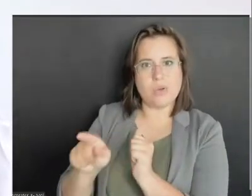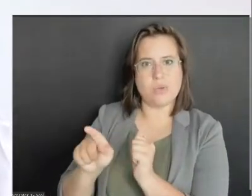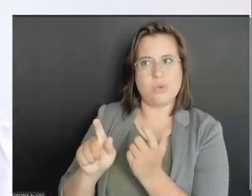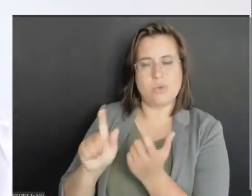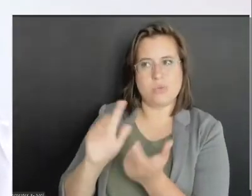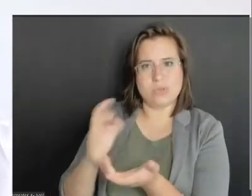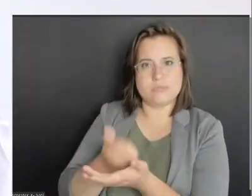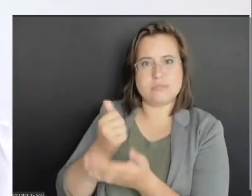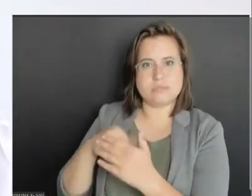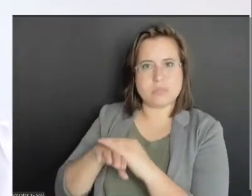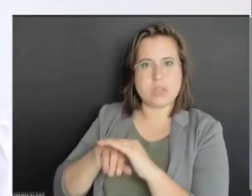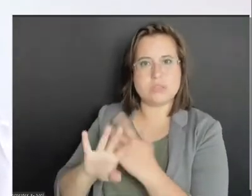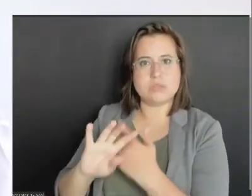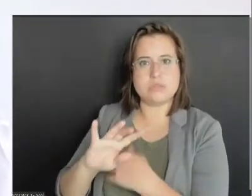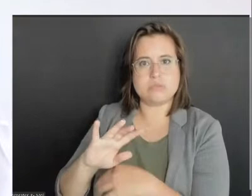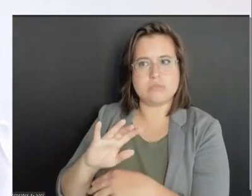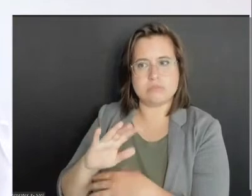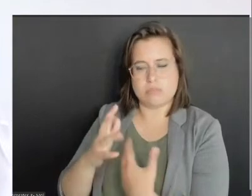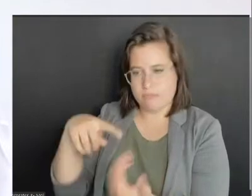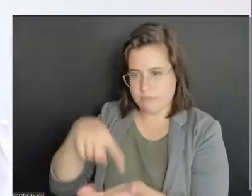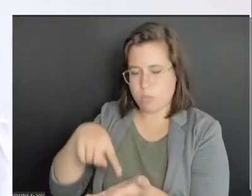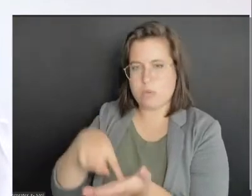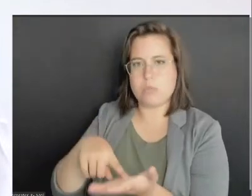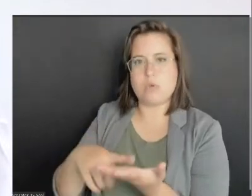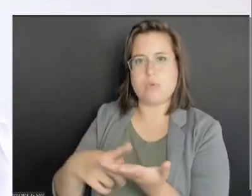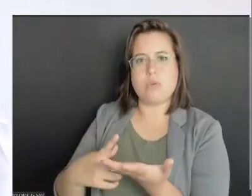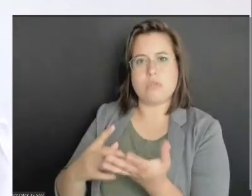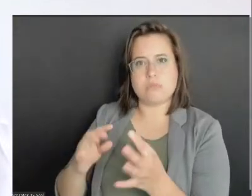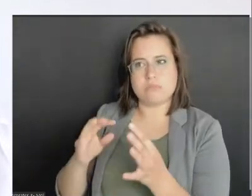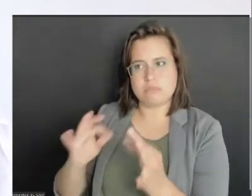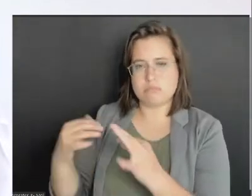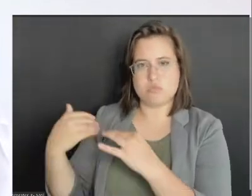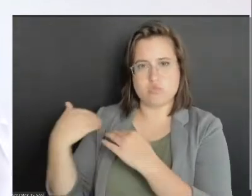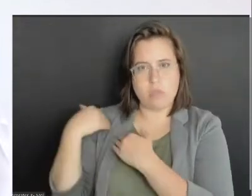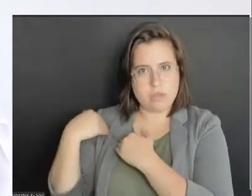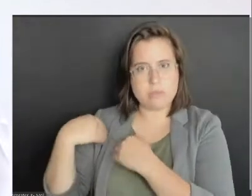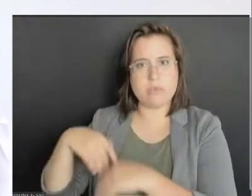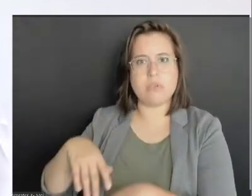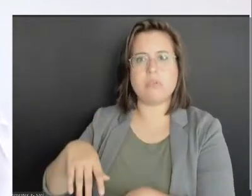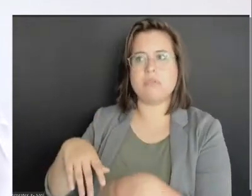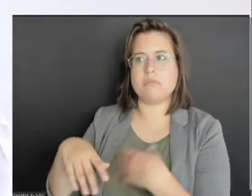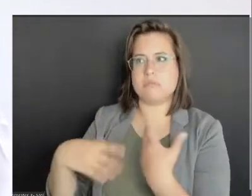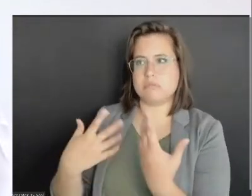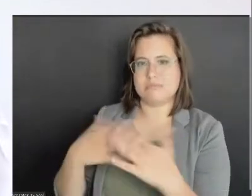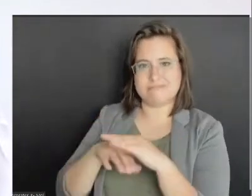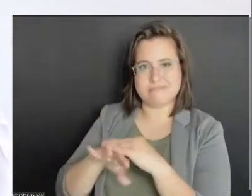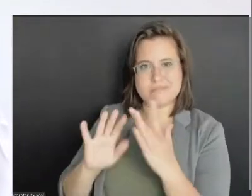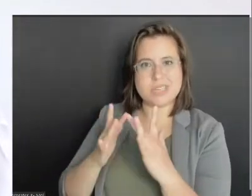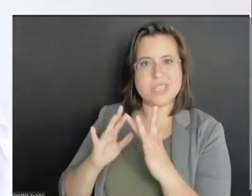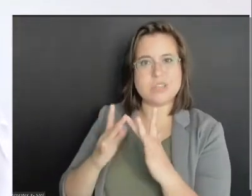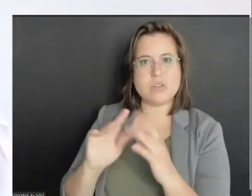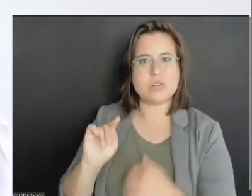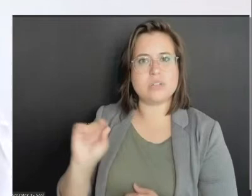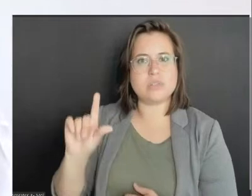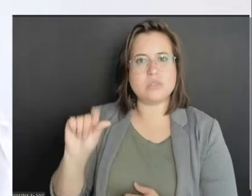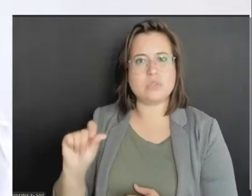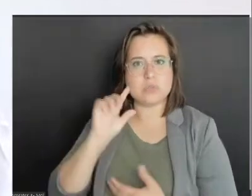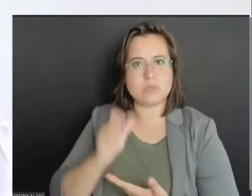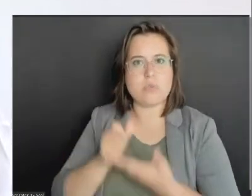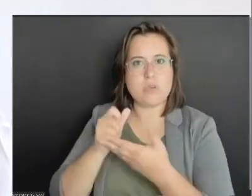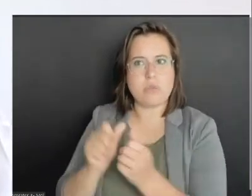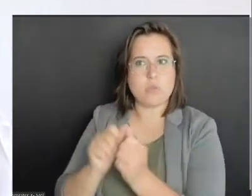to affordable, reliable internet and access to the tools that could help with those